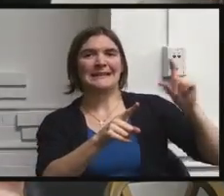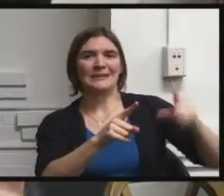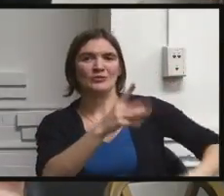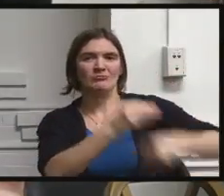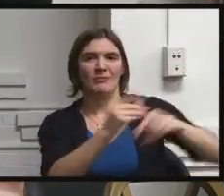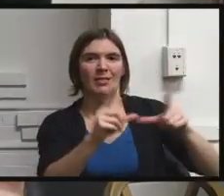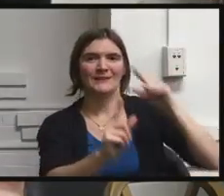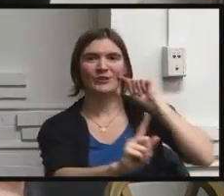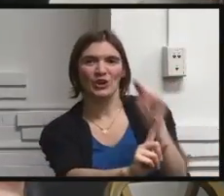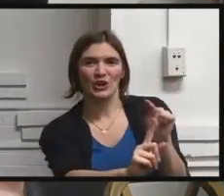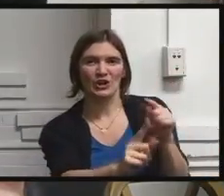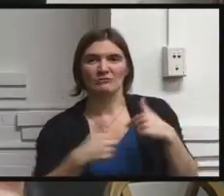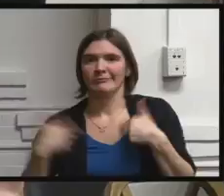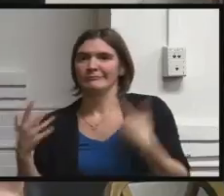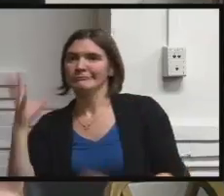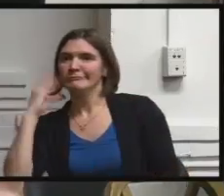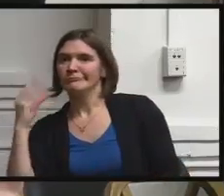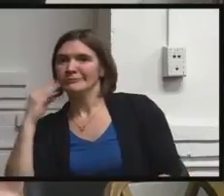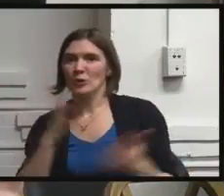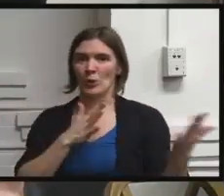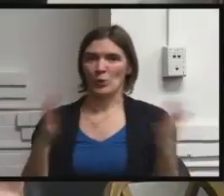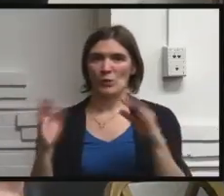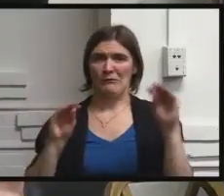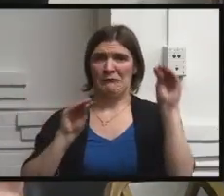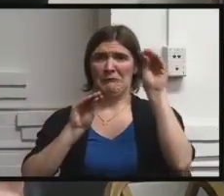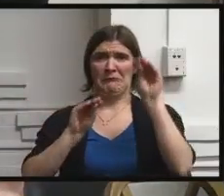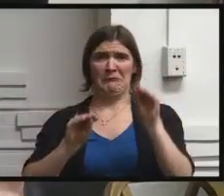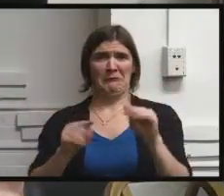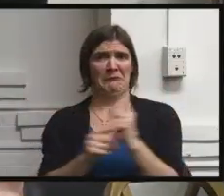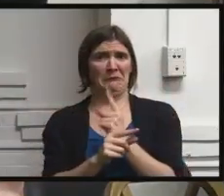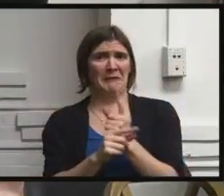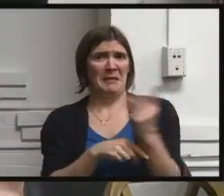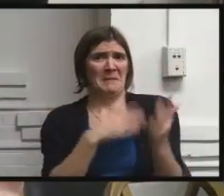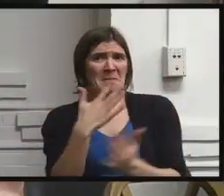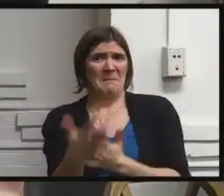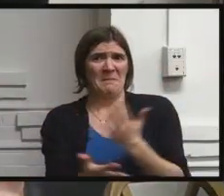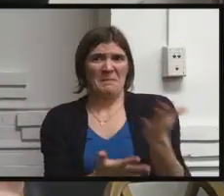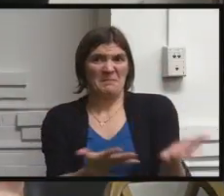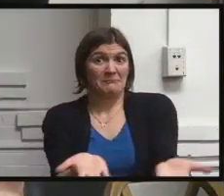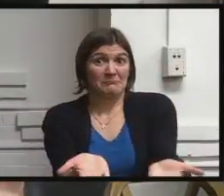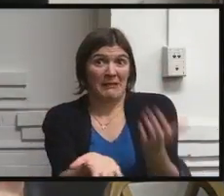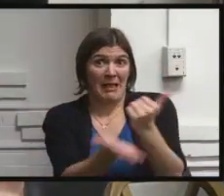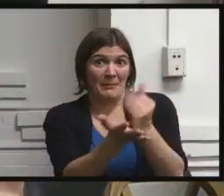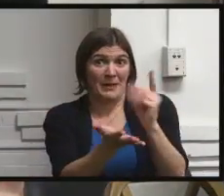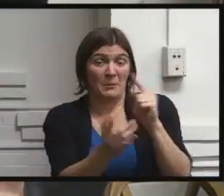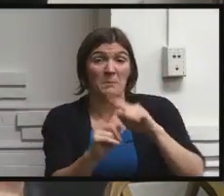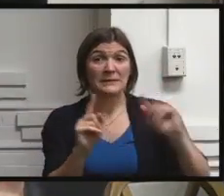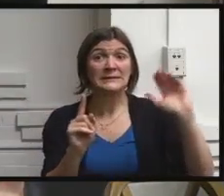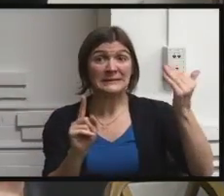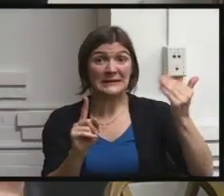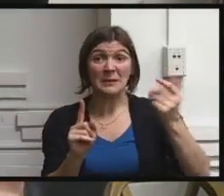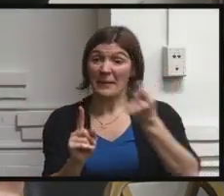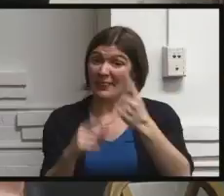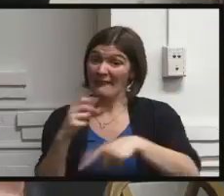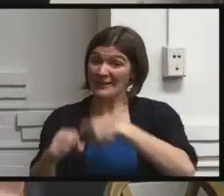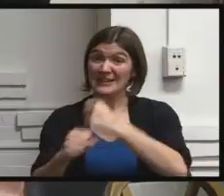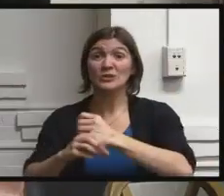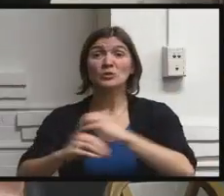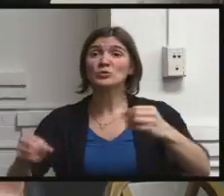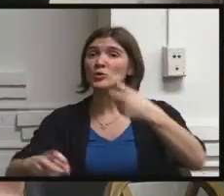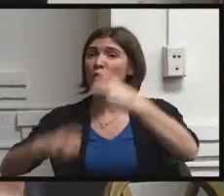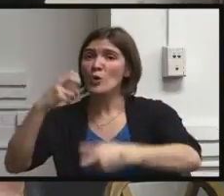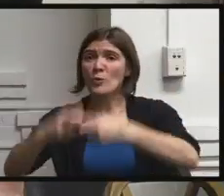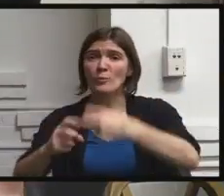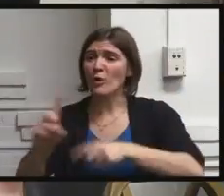hasn't had one, and I have, so I wasn't sure quite how to speak to that or to you about that. But 11 years, we had no